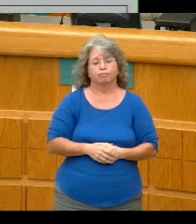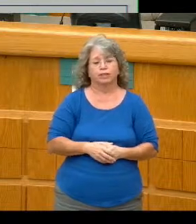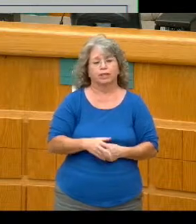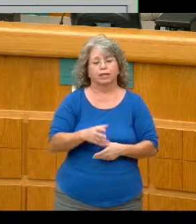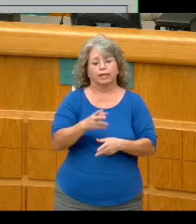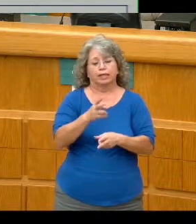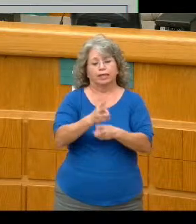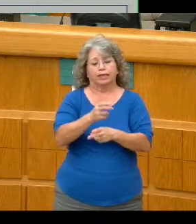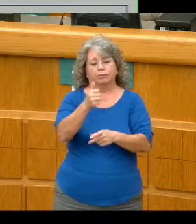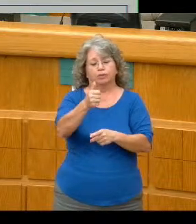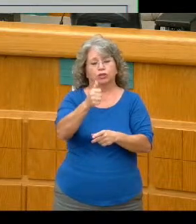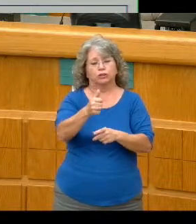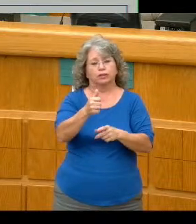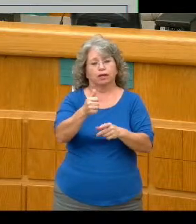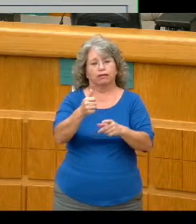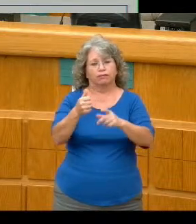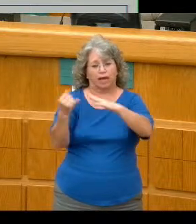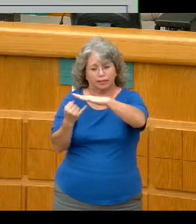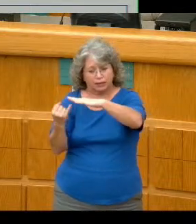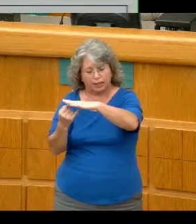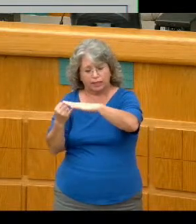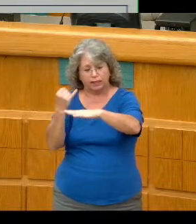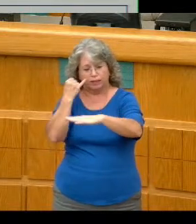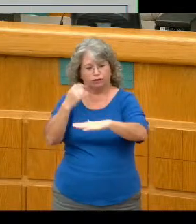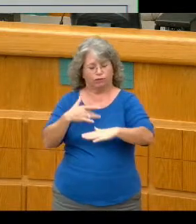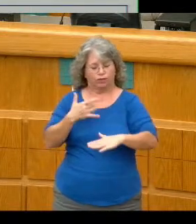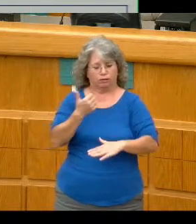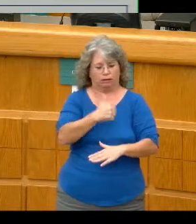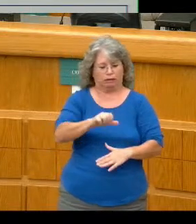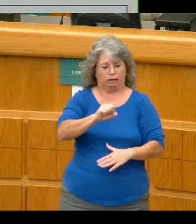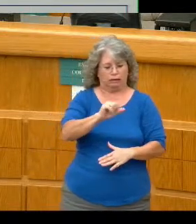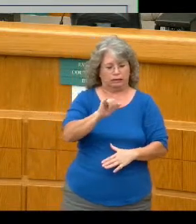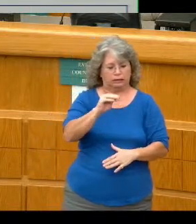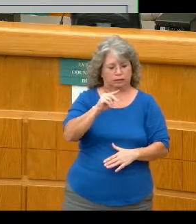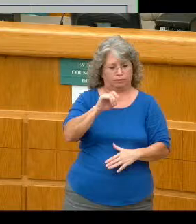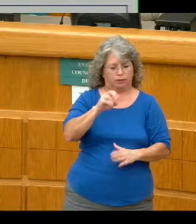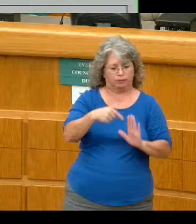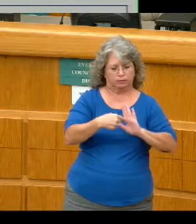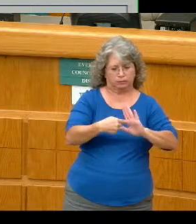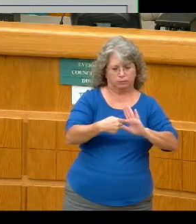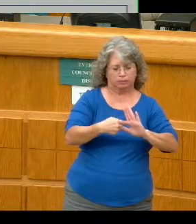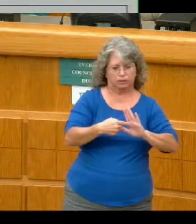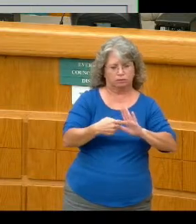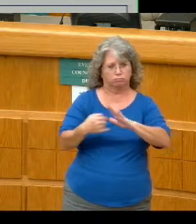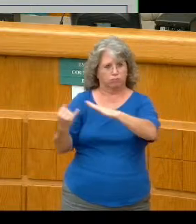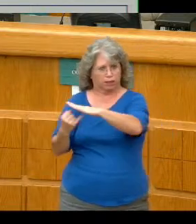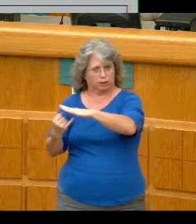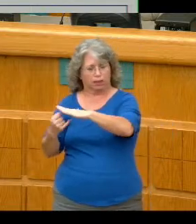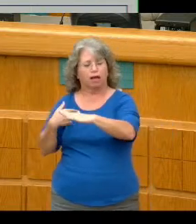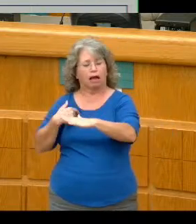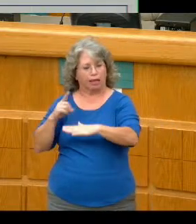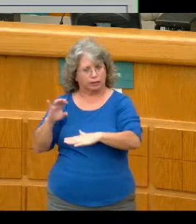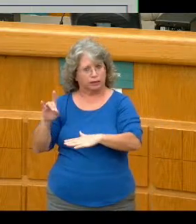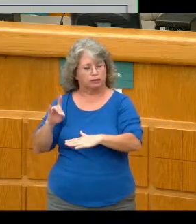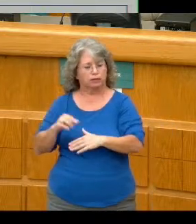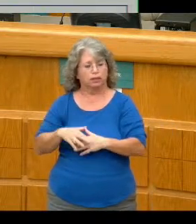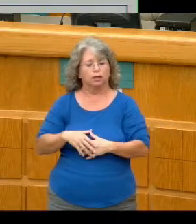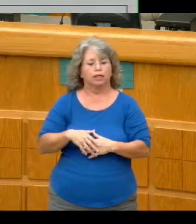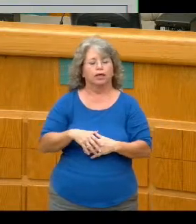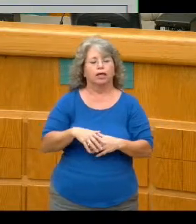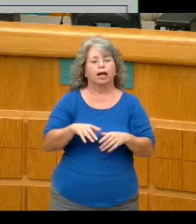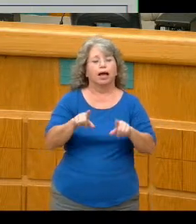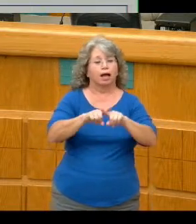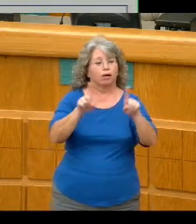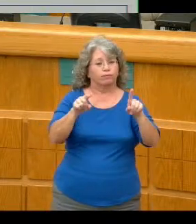forward, self-isolate when you're symptomatic. I became symptomatic, I self-isolated. Now, here's something that goes along with a flu